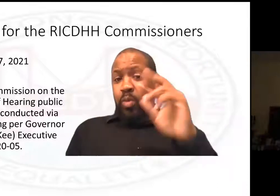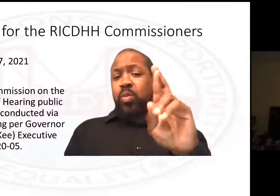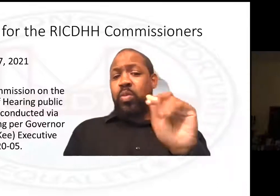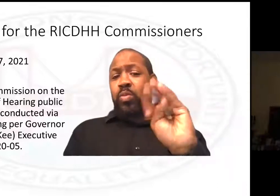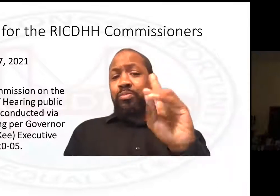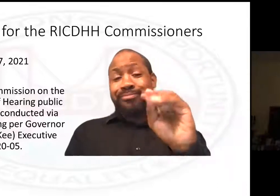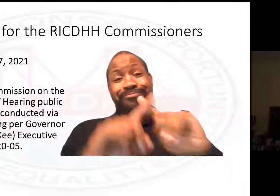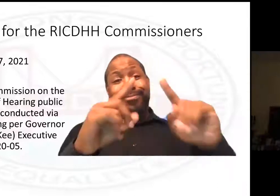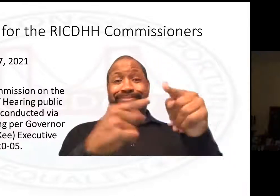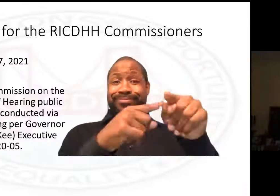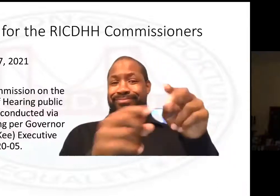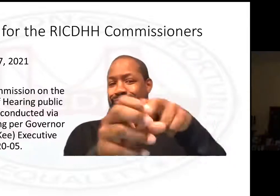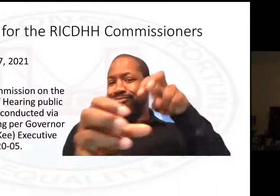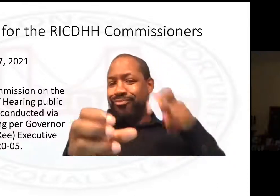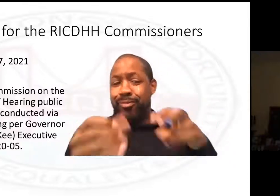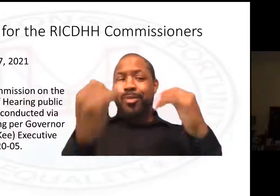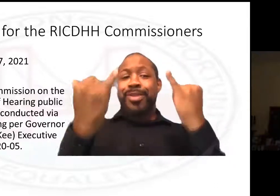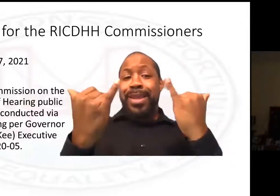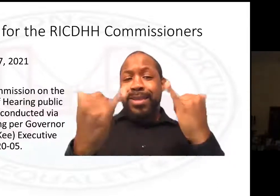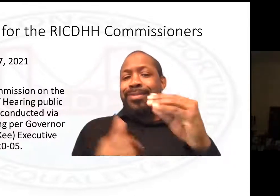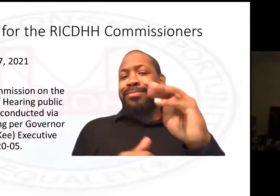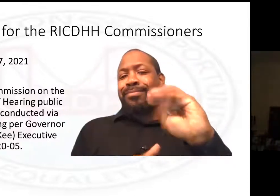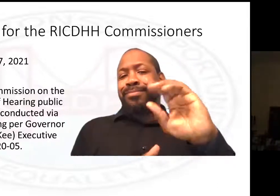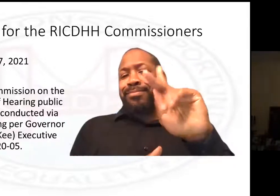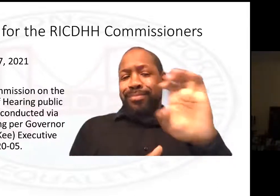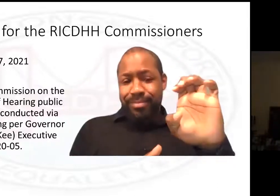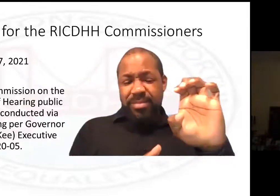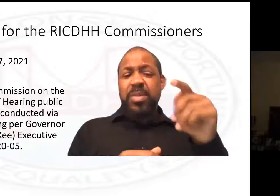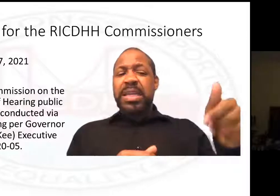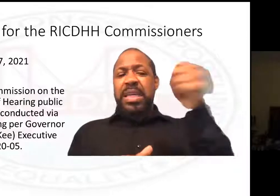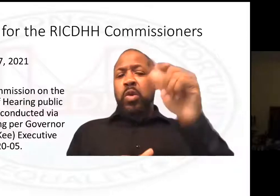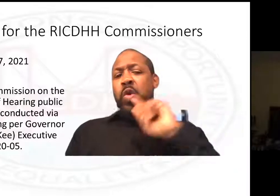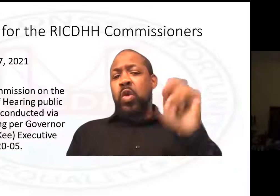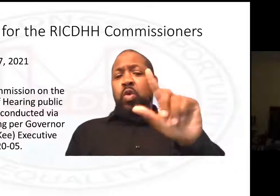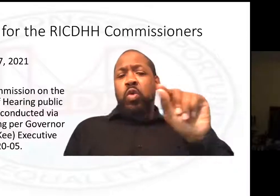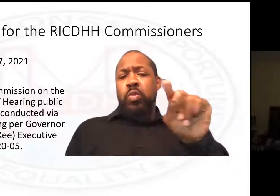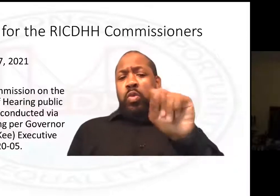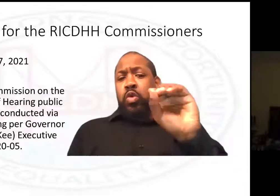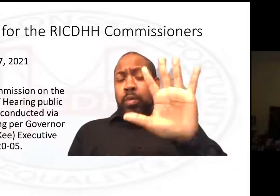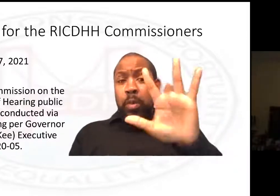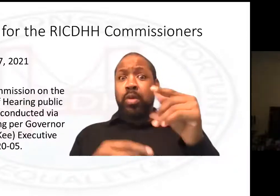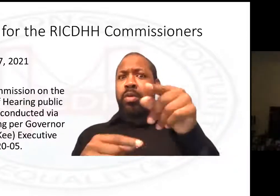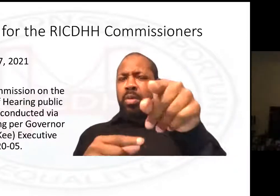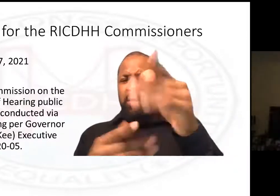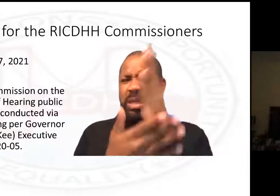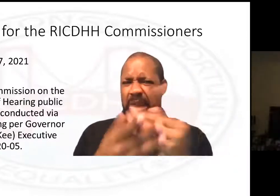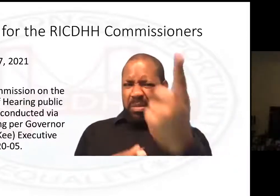have, we have to have a video recording, we have to have the information for the governor.